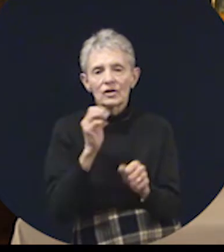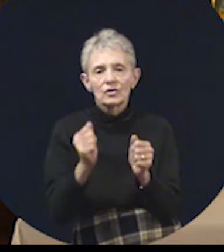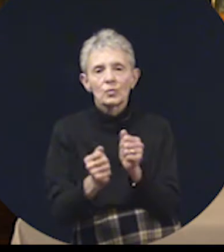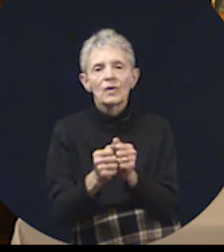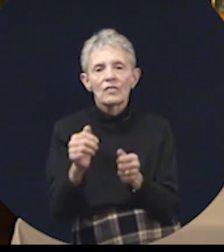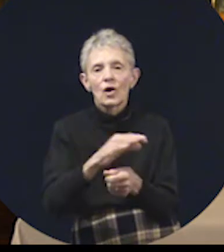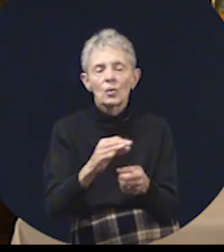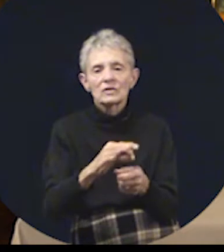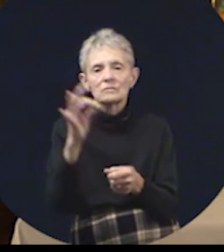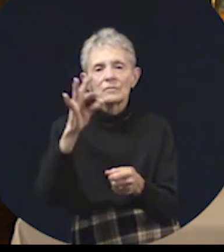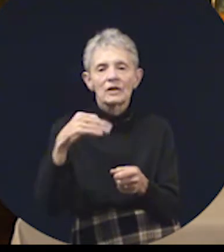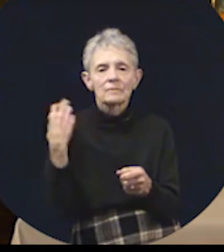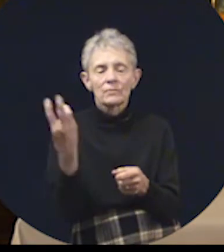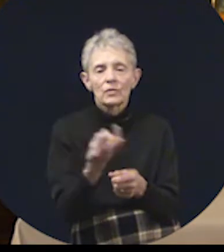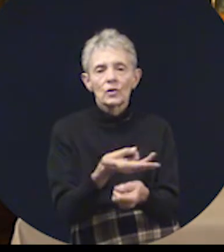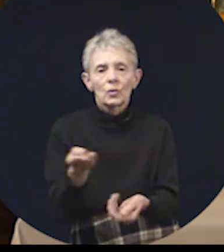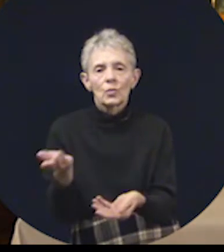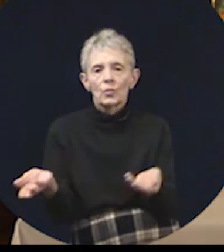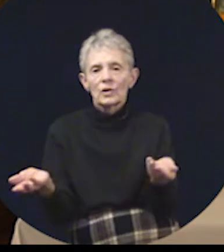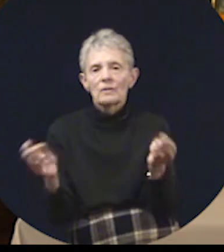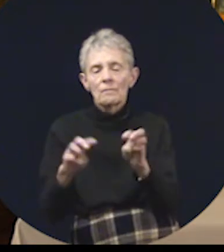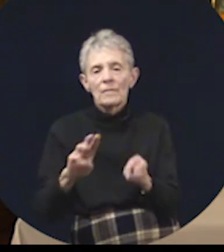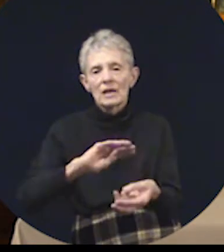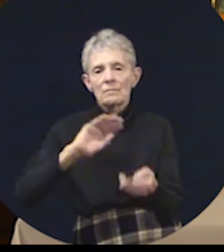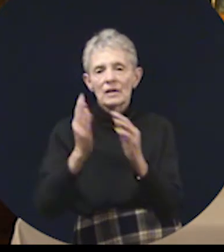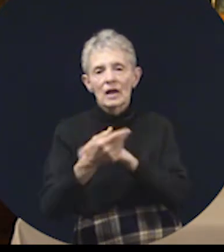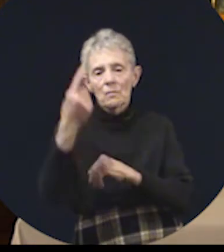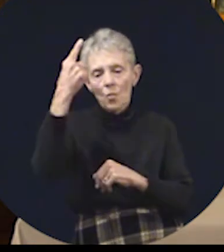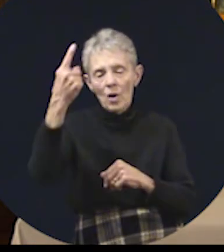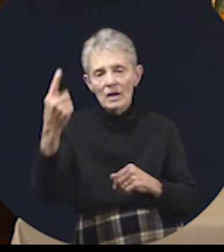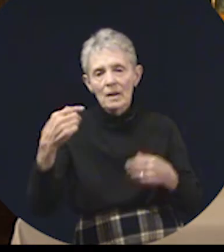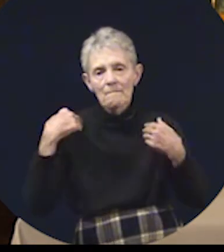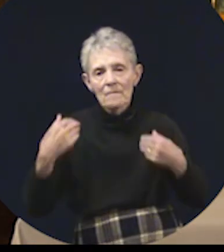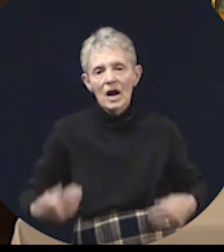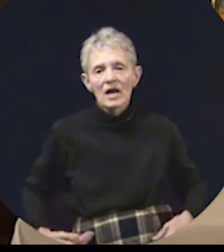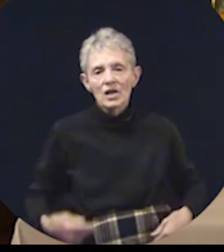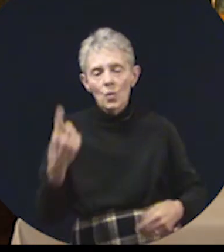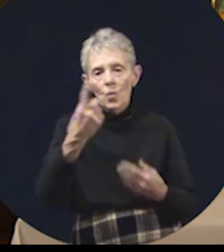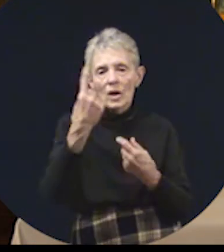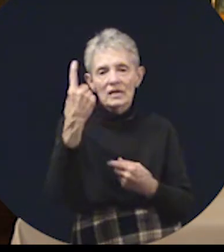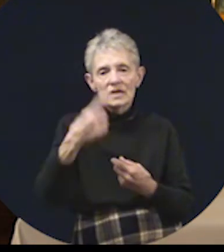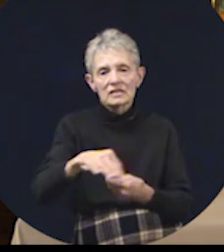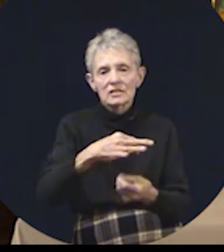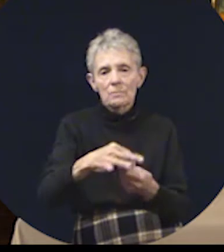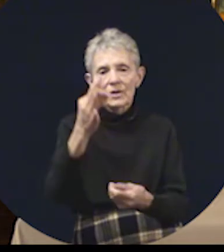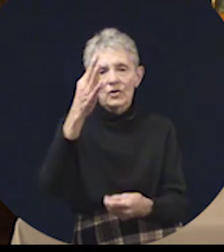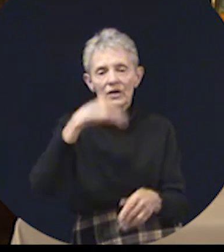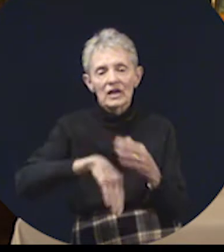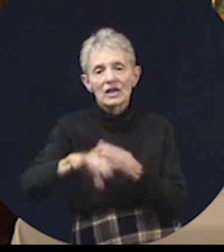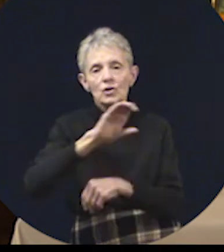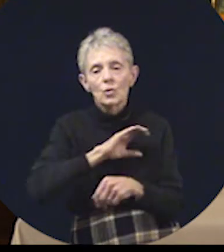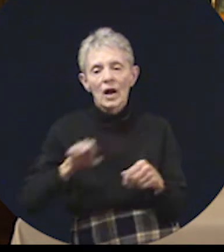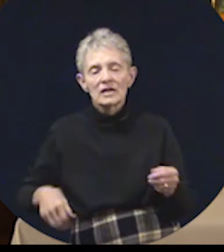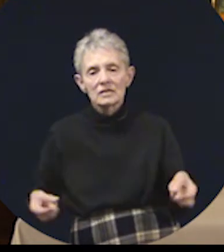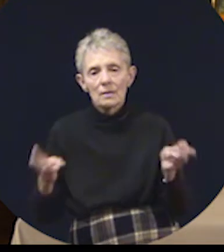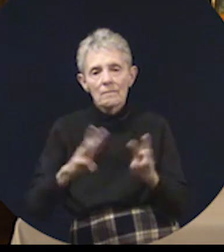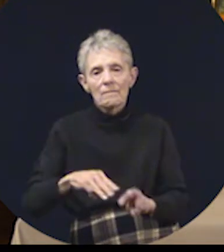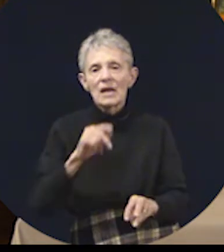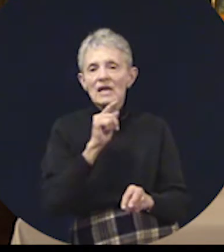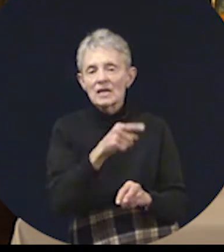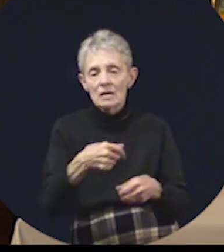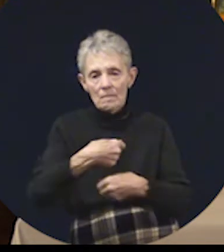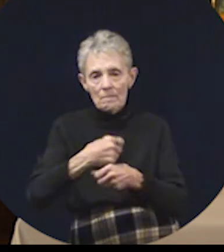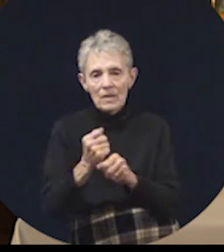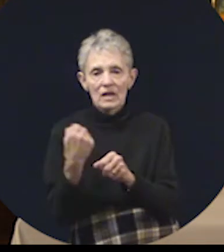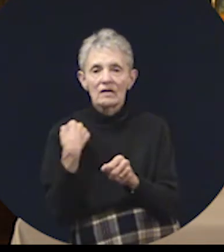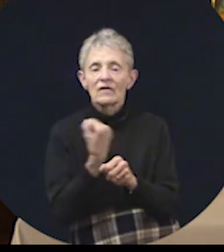Holy Spirit, may become one body, one spirit in Christ. May he make of us an eternal